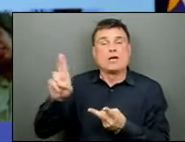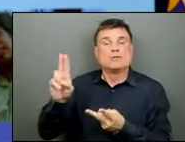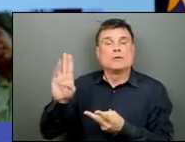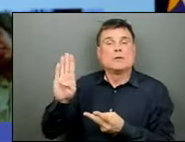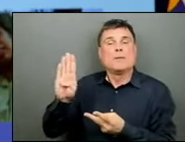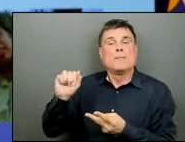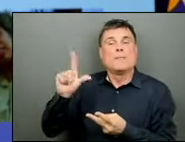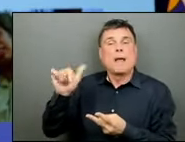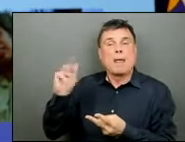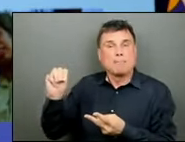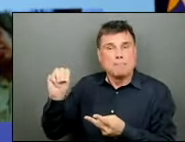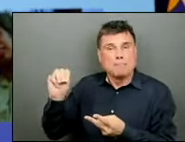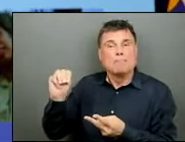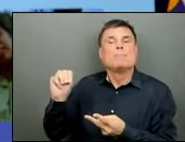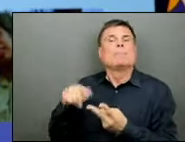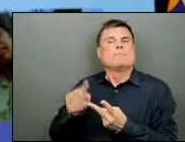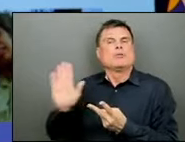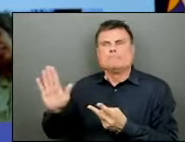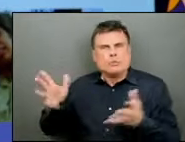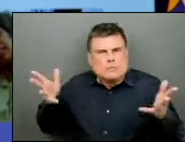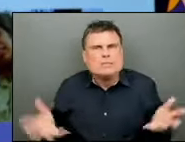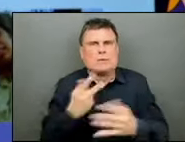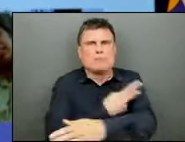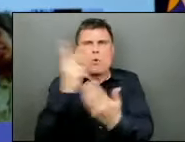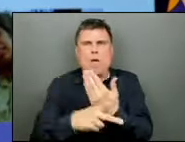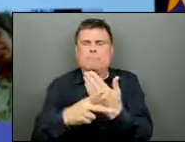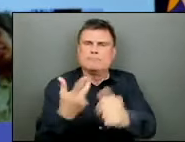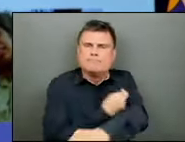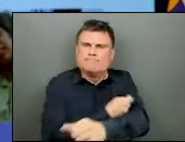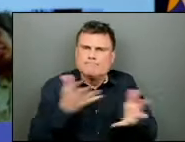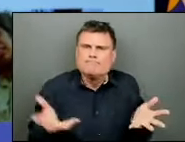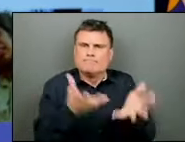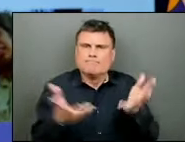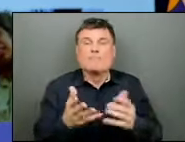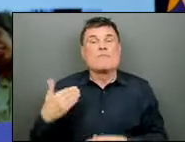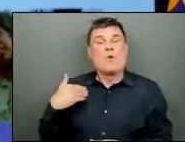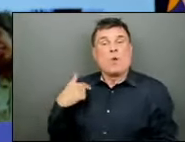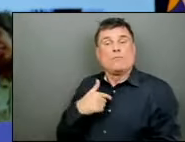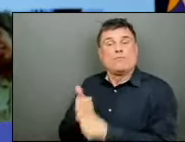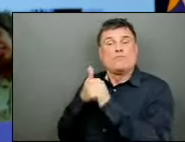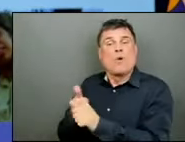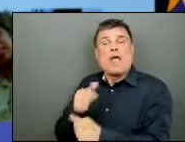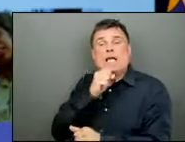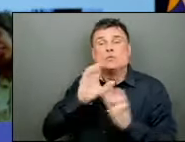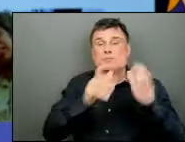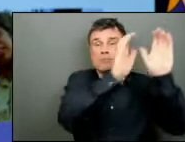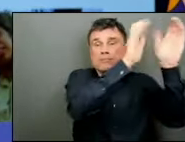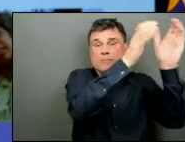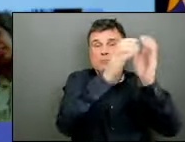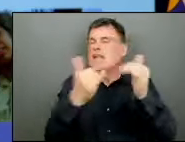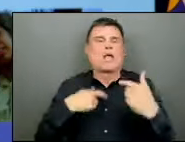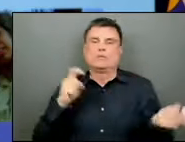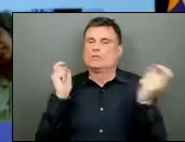program, to be flexible enough to pivot when we need to, moving away from our age cohorts and focusing on areas where there have been outbreaks,